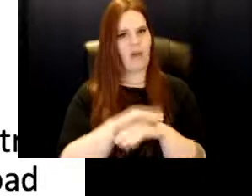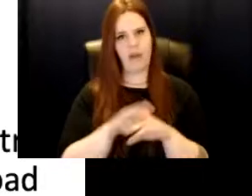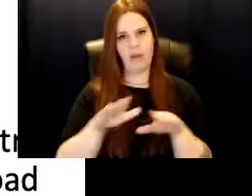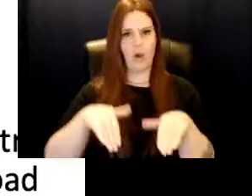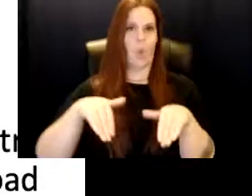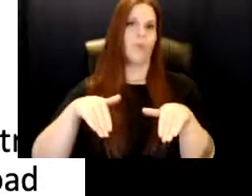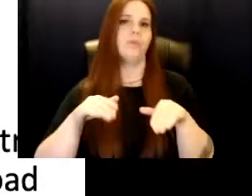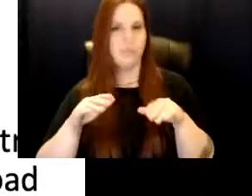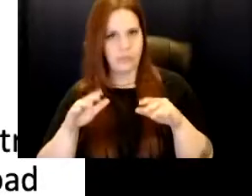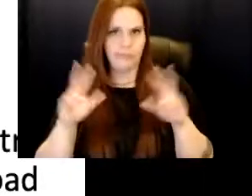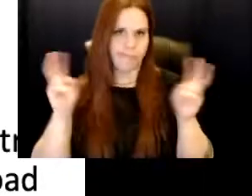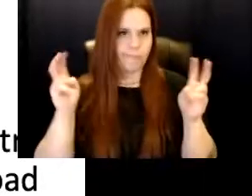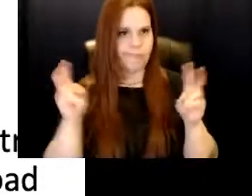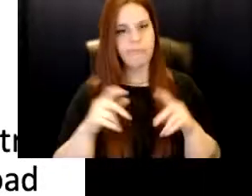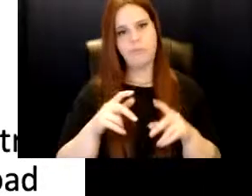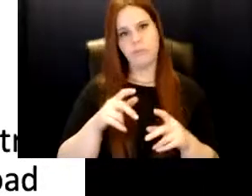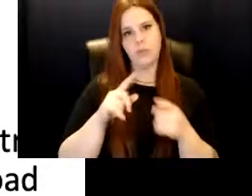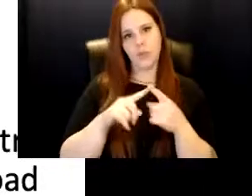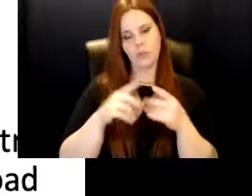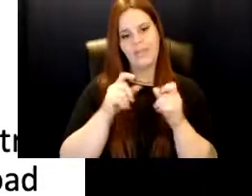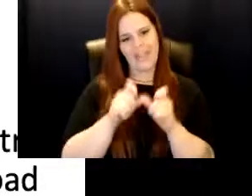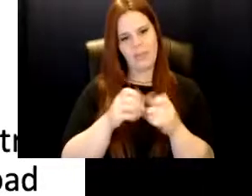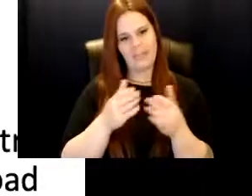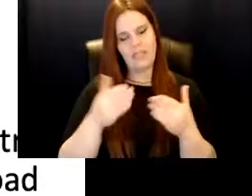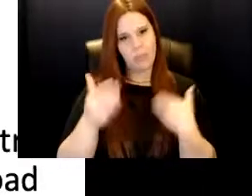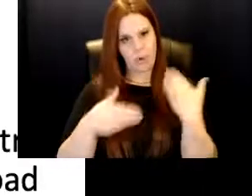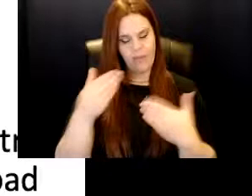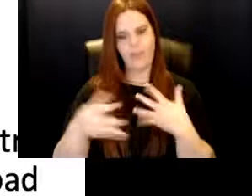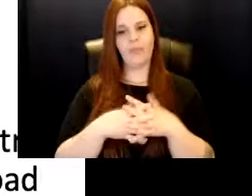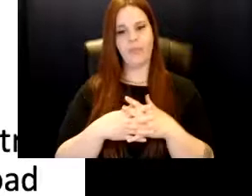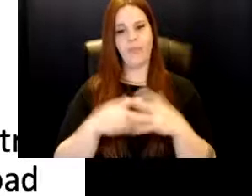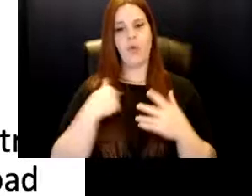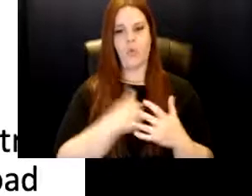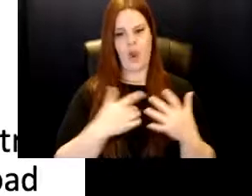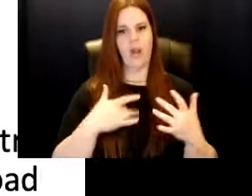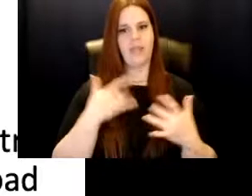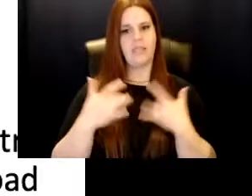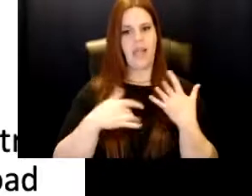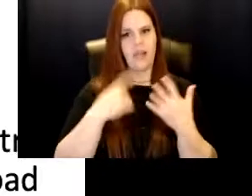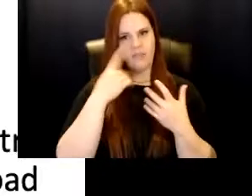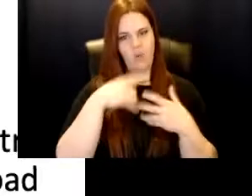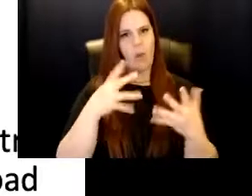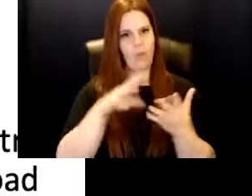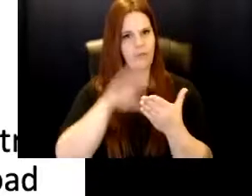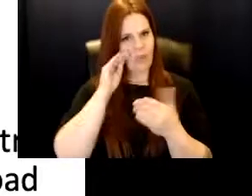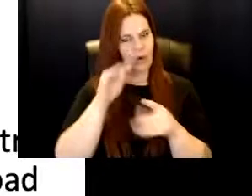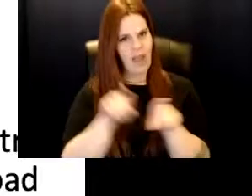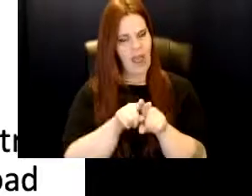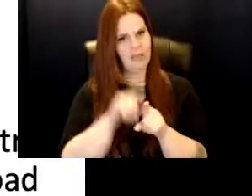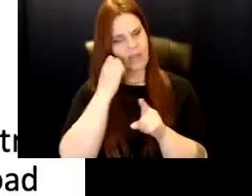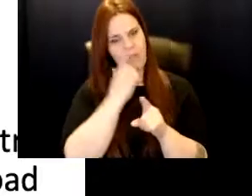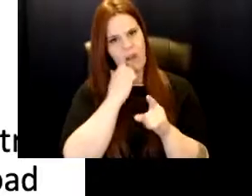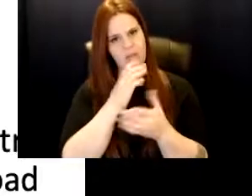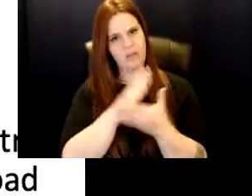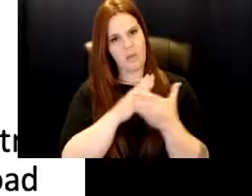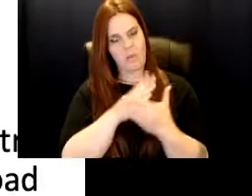as keeping this thing moving forward. We're very excited for what we've learned as a practical component of it and what